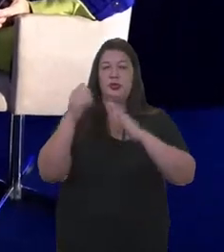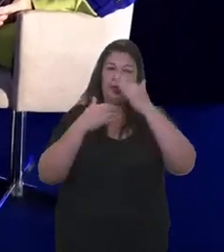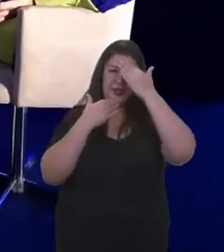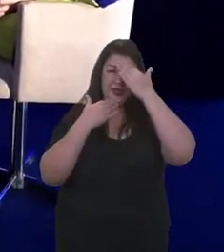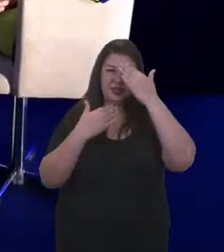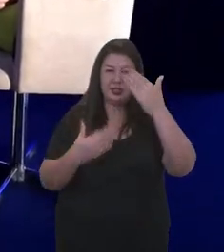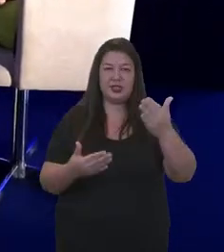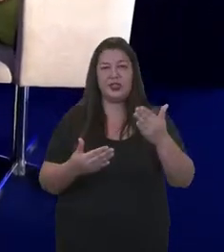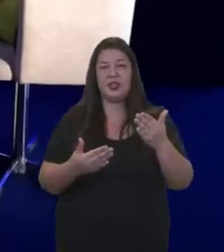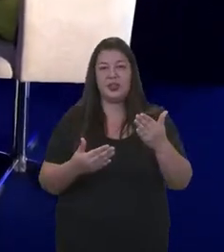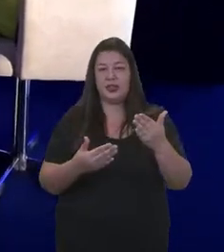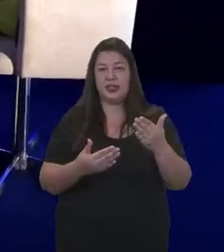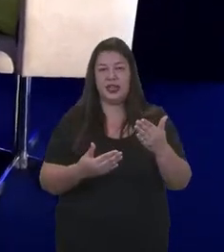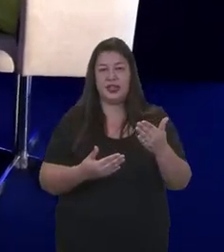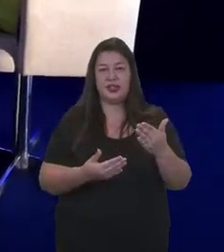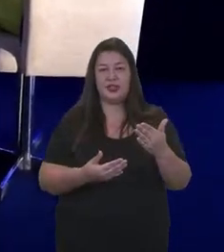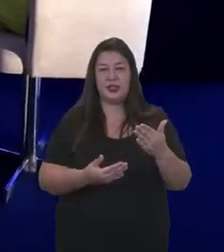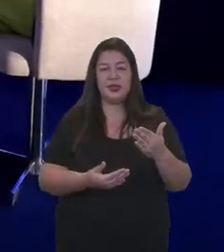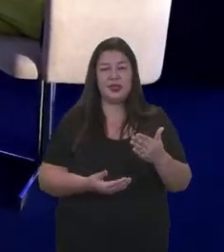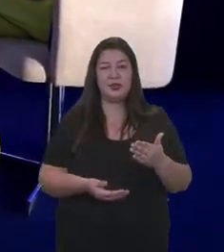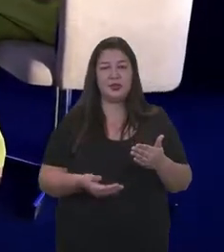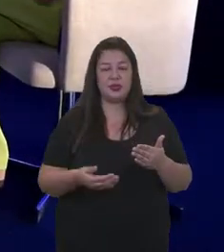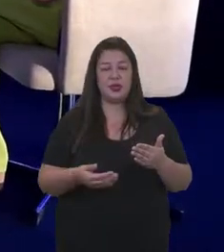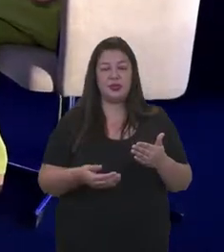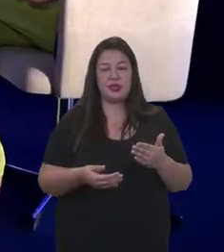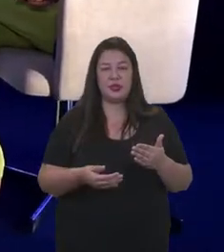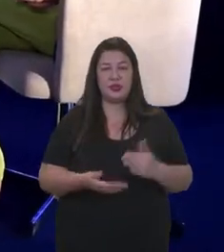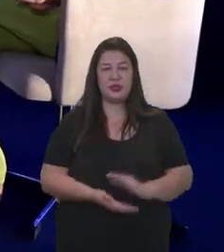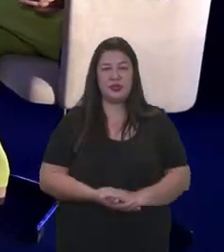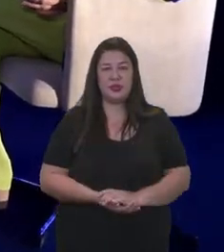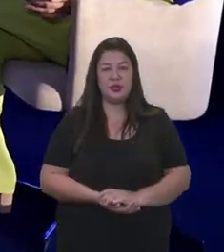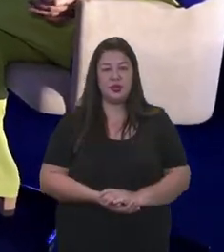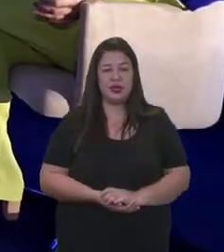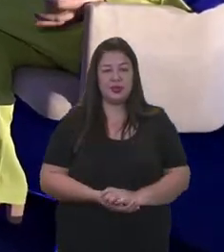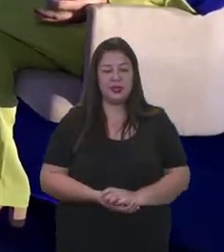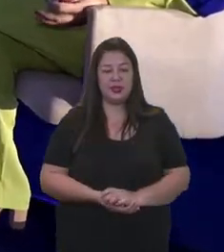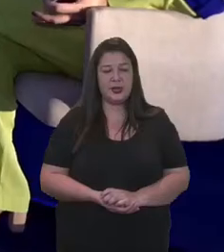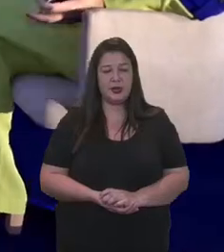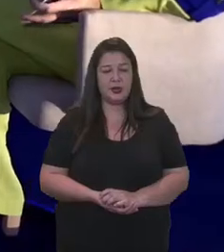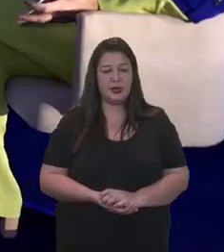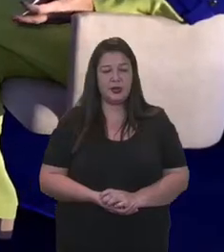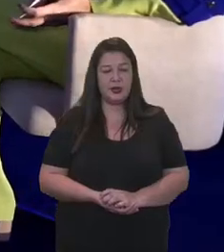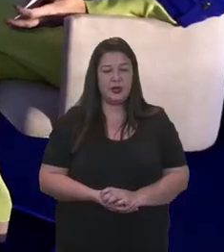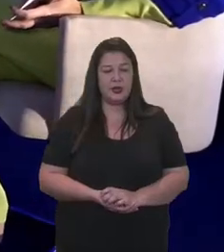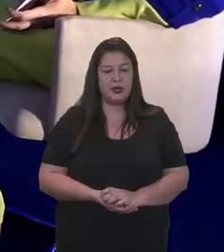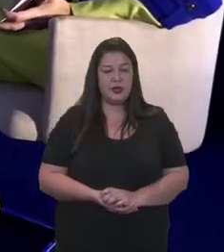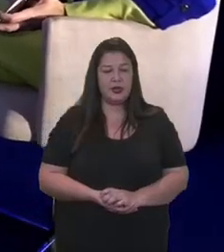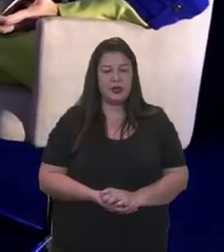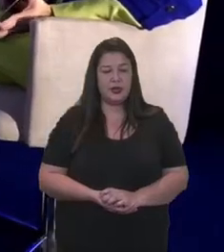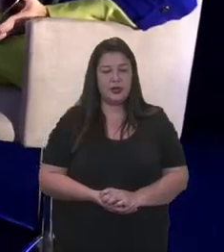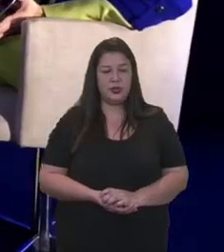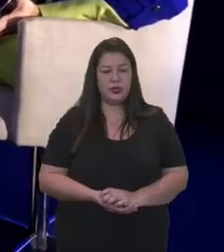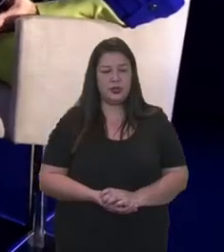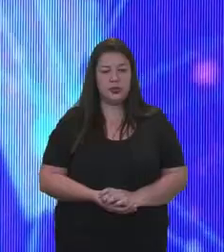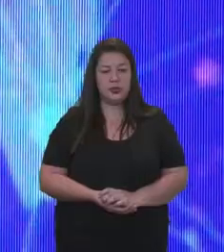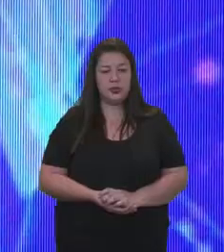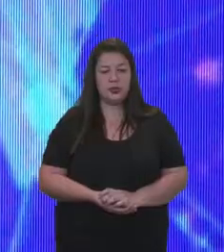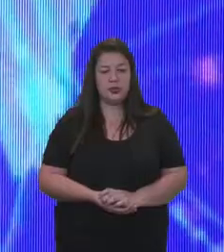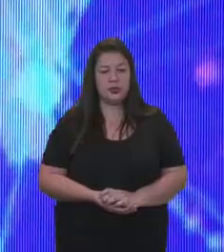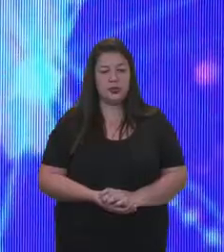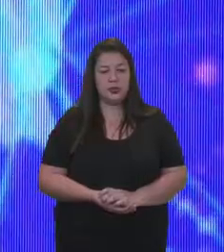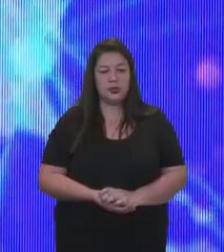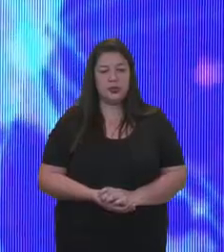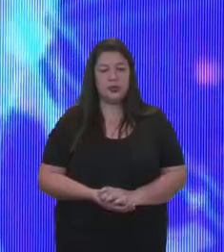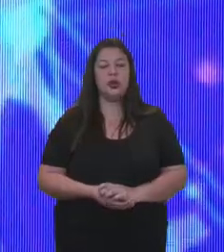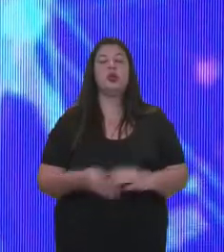First of all, I would like to thank the audience. It was very open,